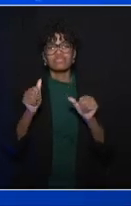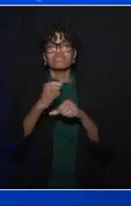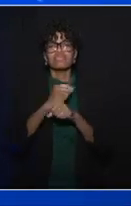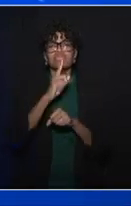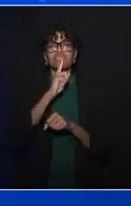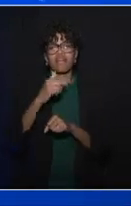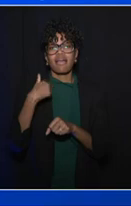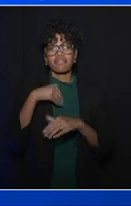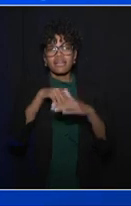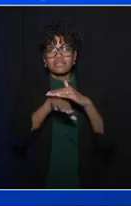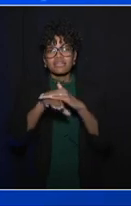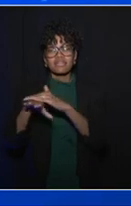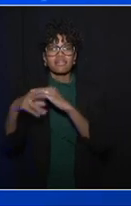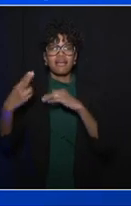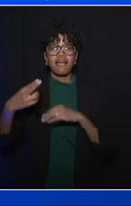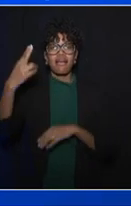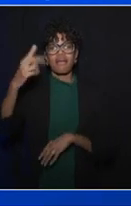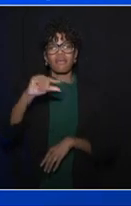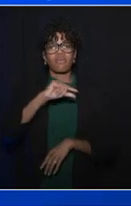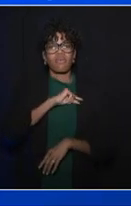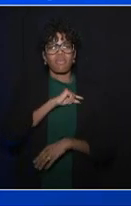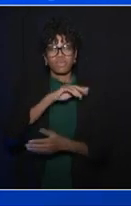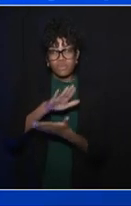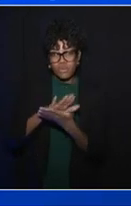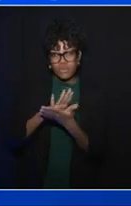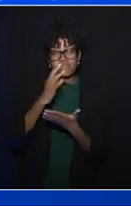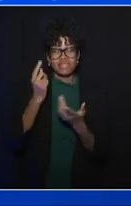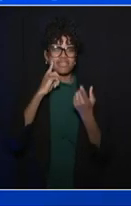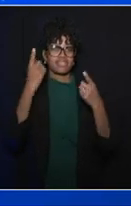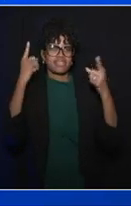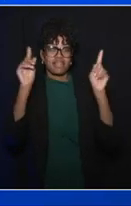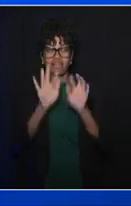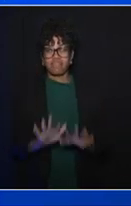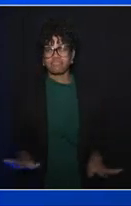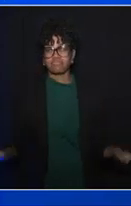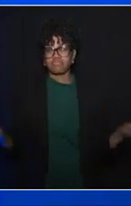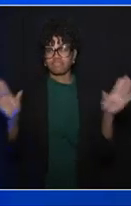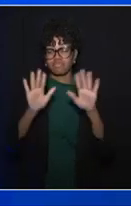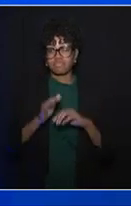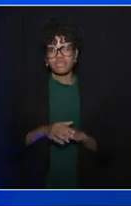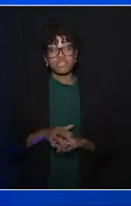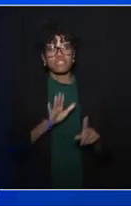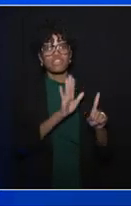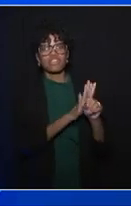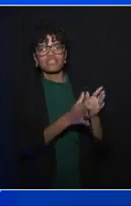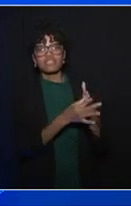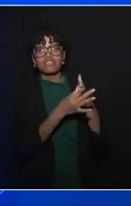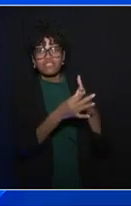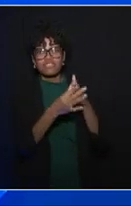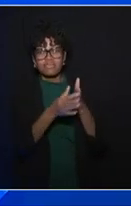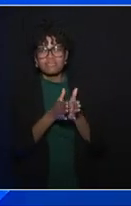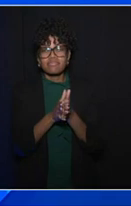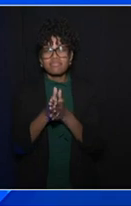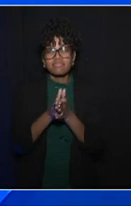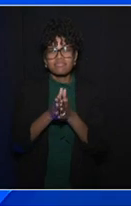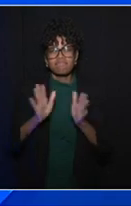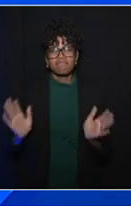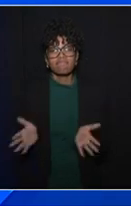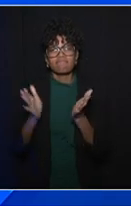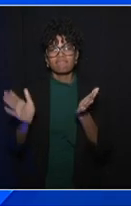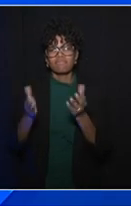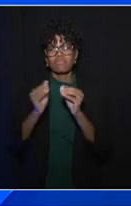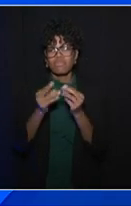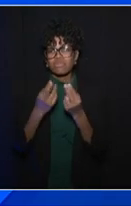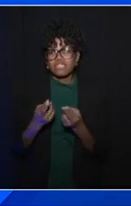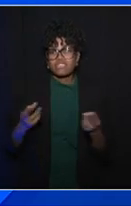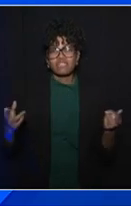opportunities for success. Her leadership has helped drive innovation, increase resources, and advocate for equity